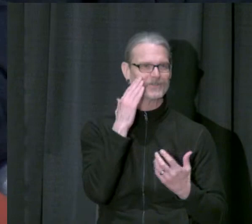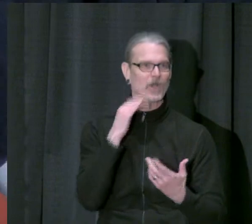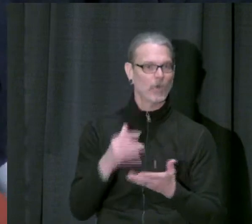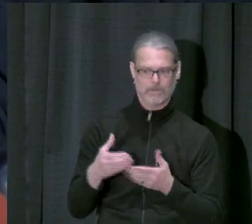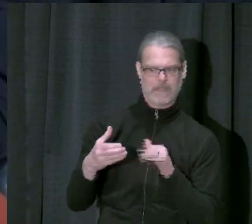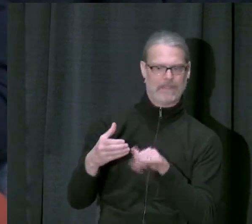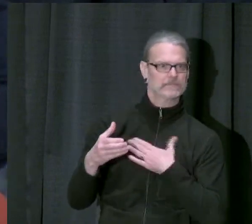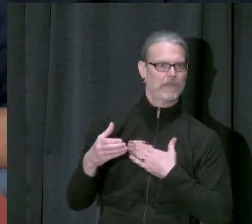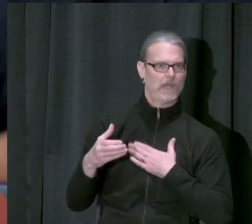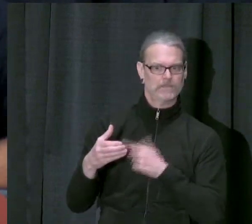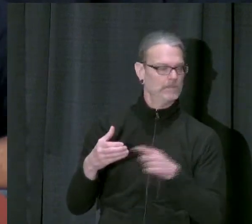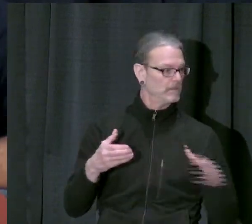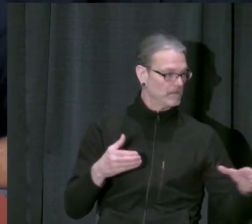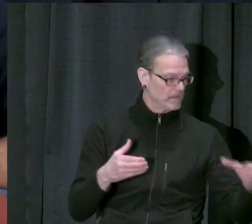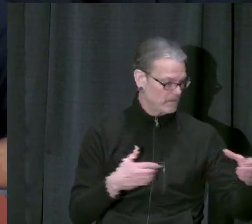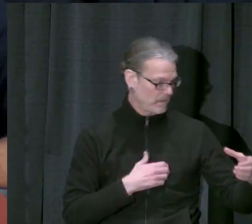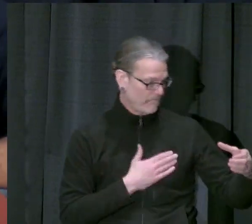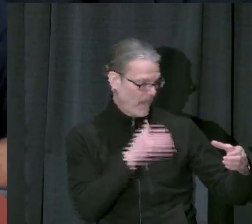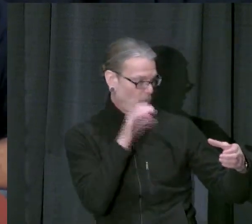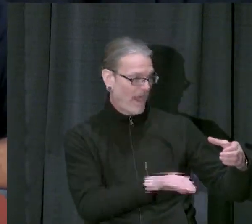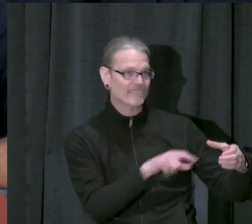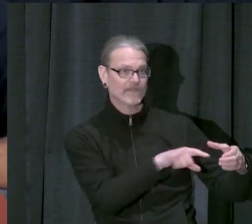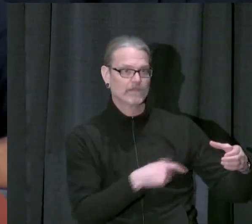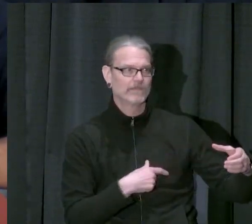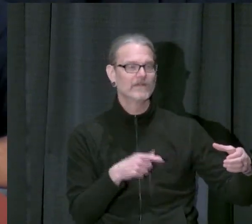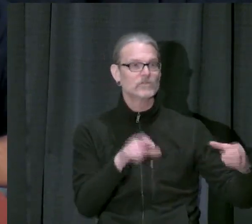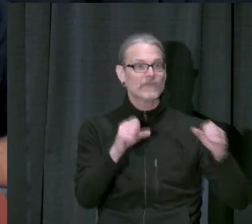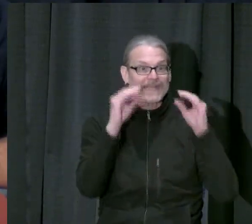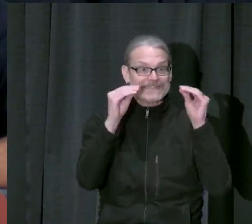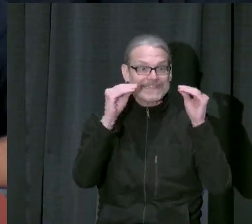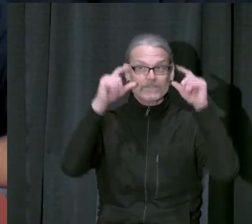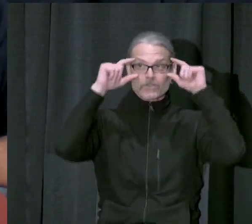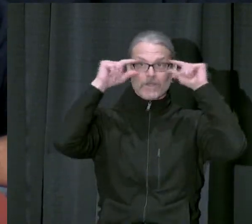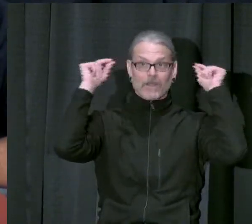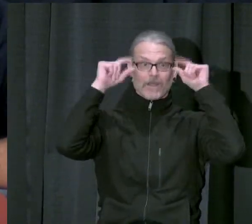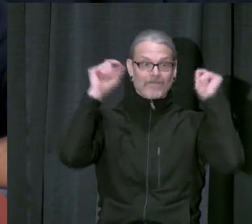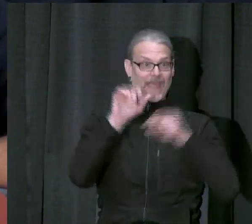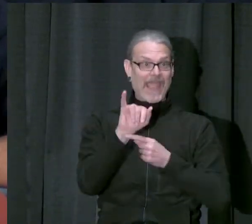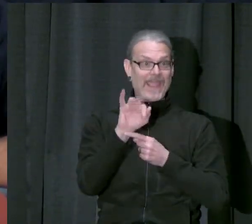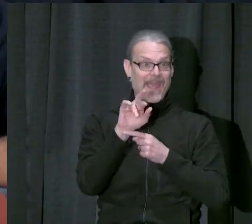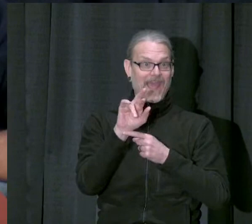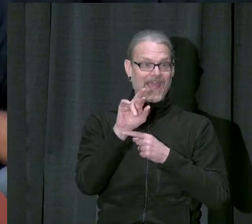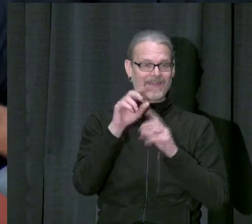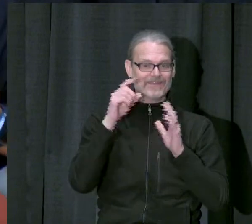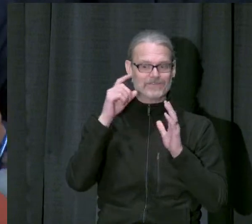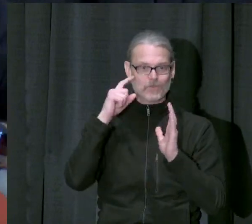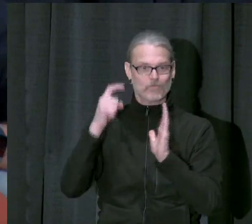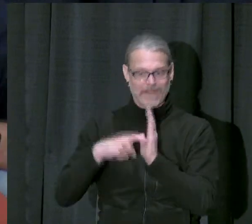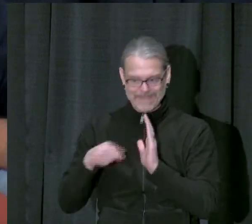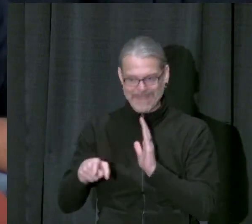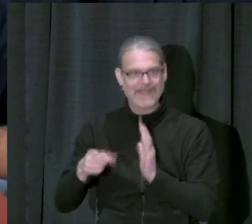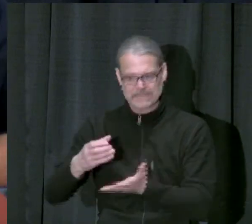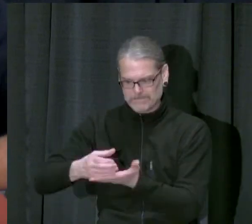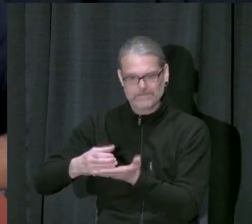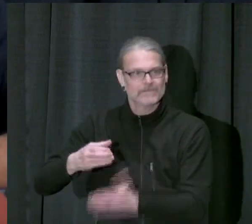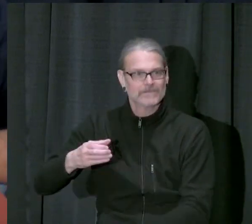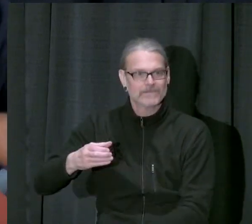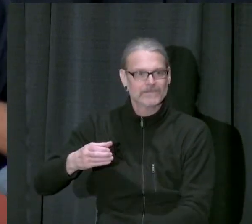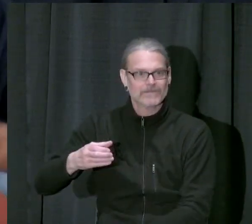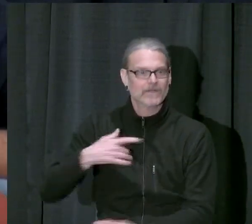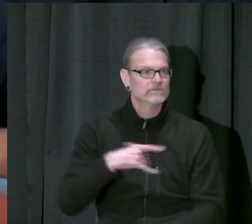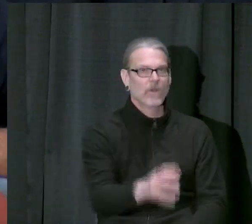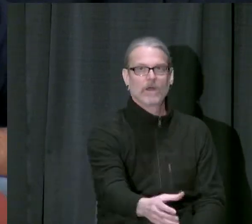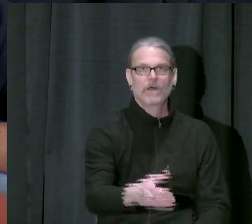coffee mug versus my wife's coffee mug. So you can go ahead and teach your AI to recognize faces and objects. Faces you can already do with the glasses,